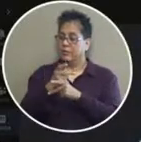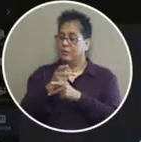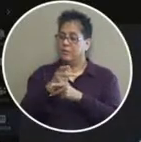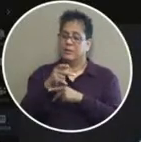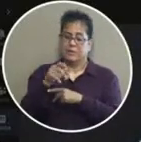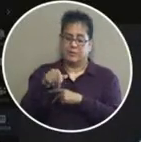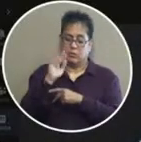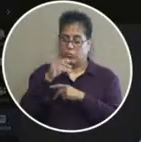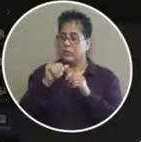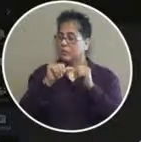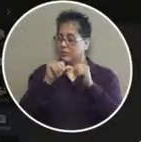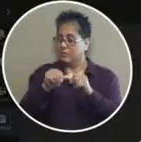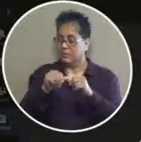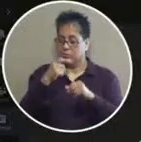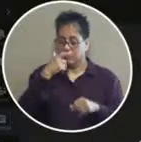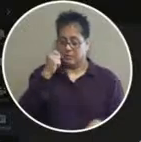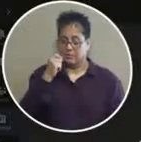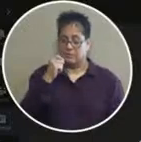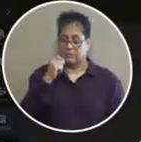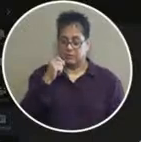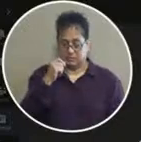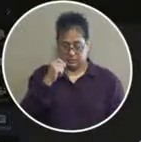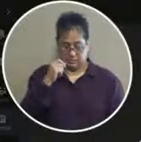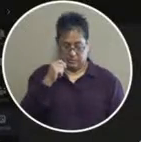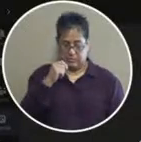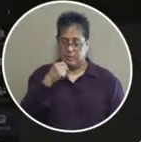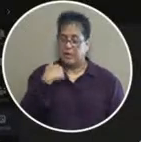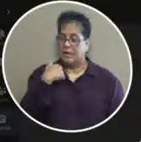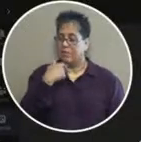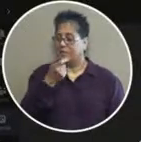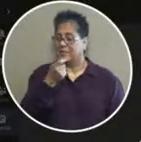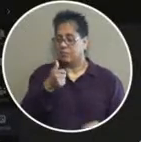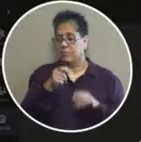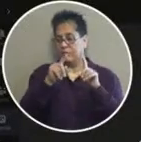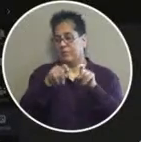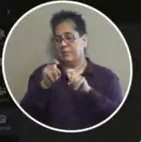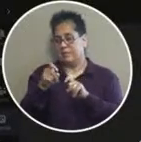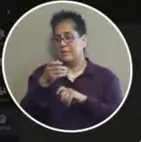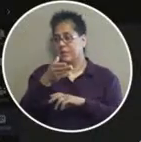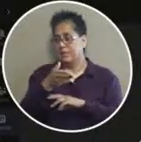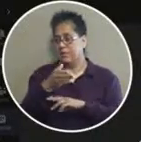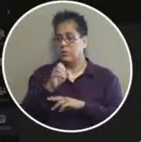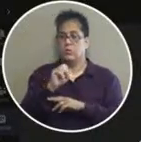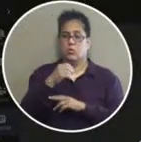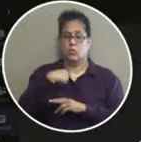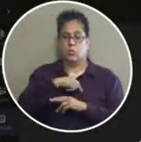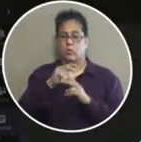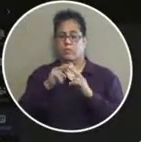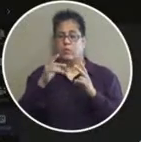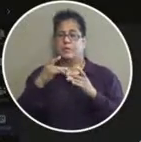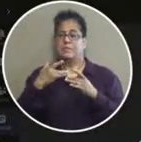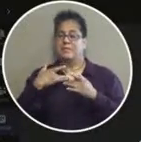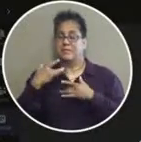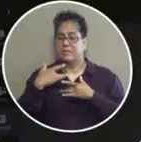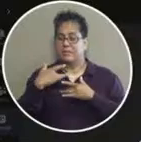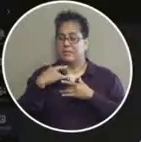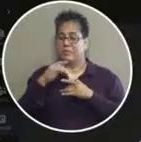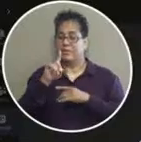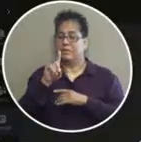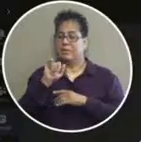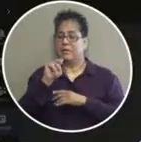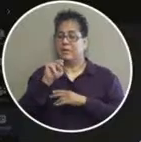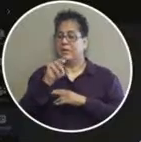not continue because again, they had very little interest in testing there. So we are very sensitive to the dynamic